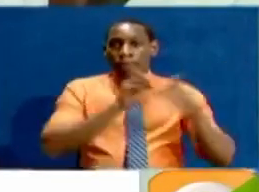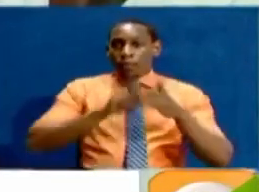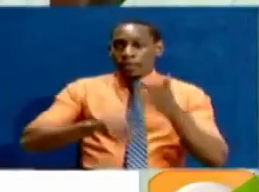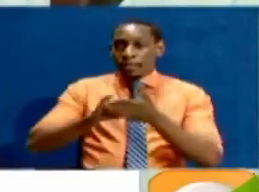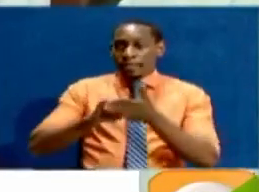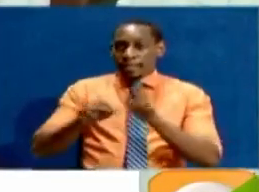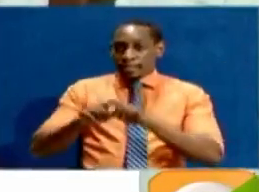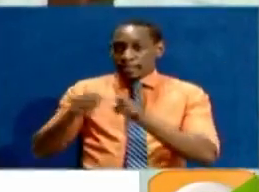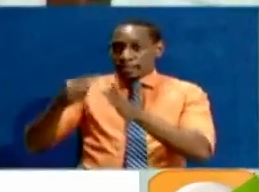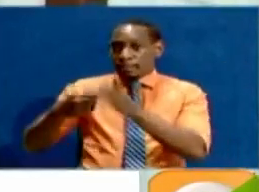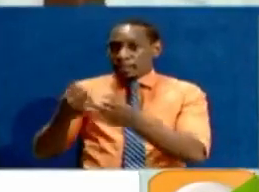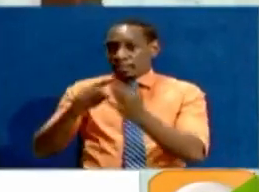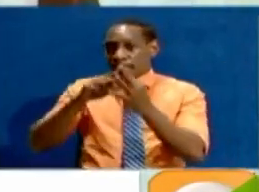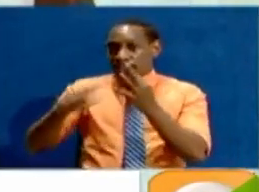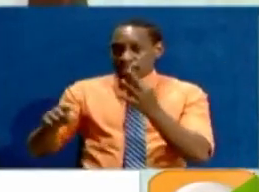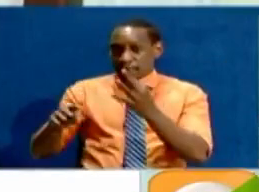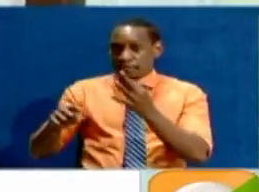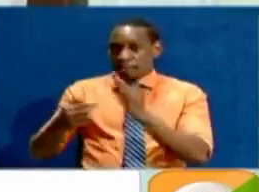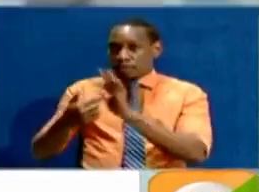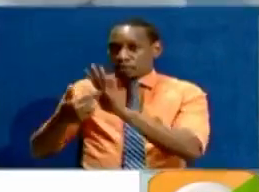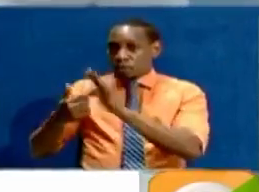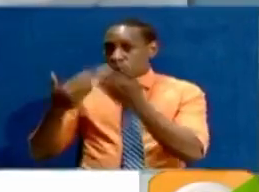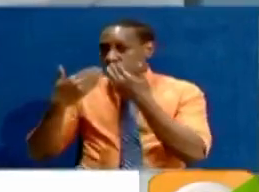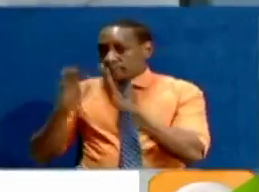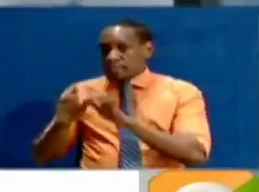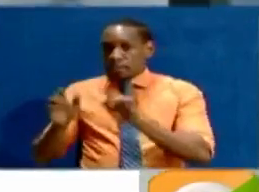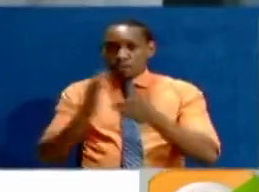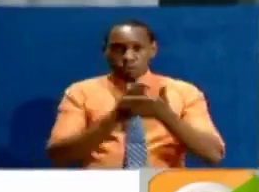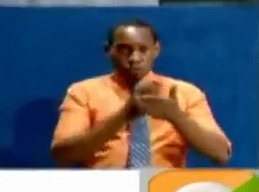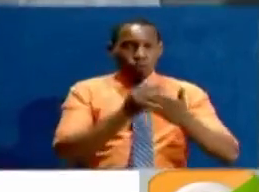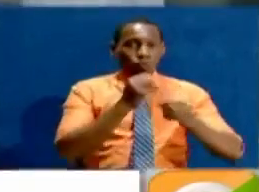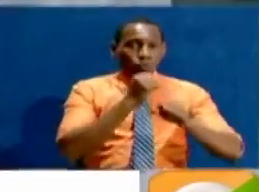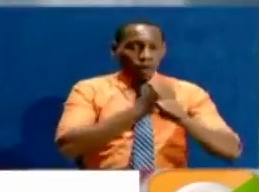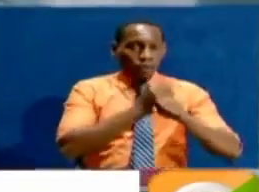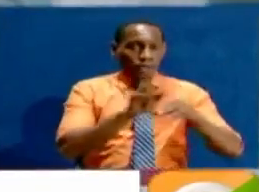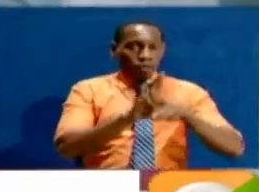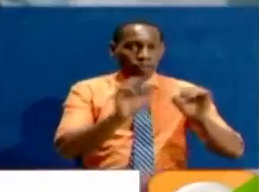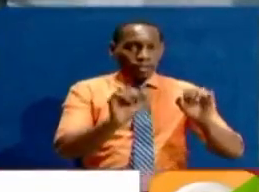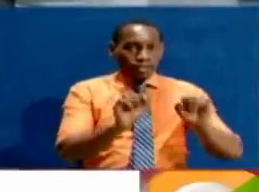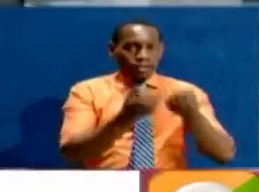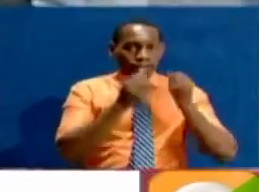that these devices will move from the demonstration stage to actually being used to